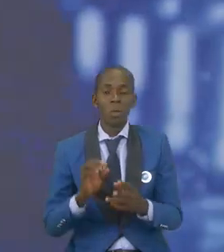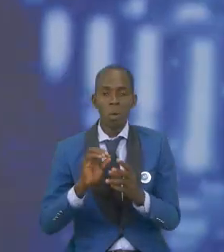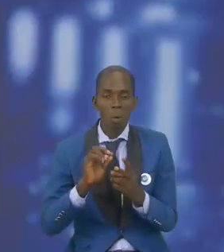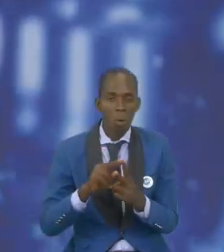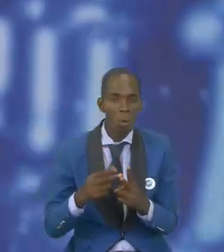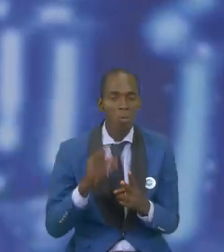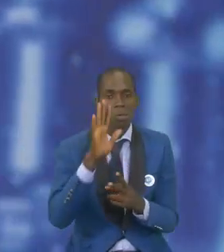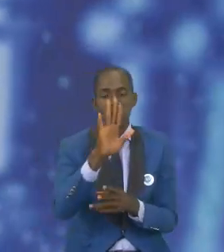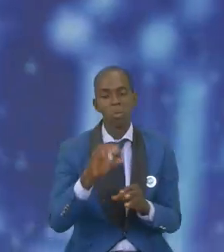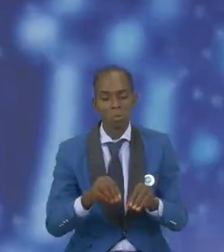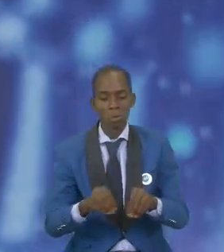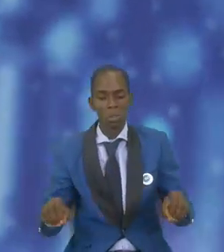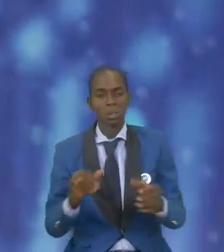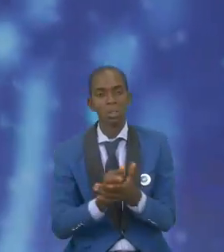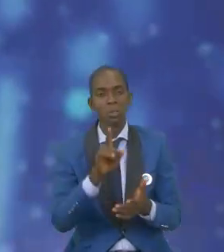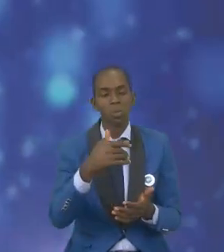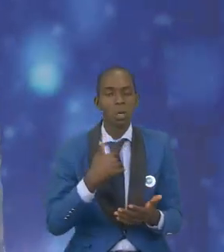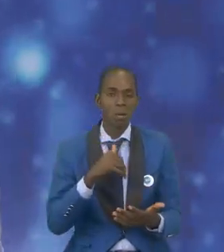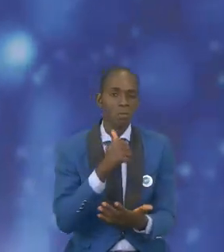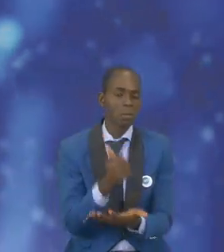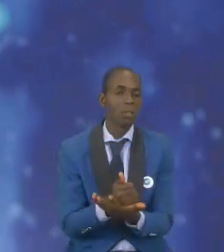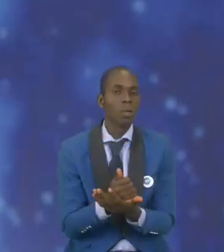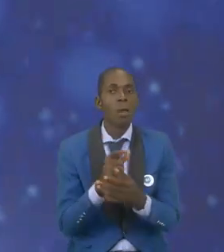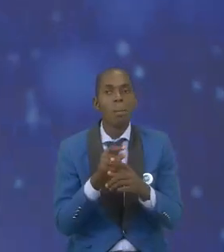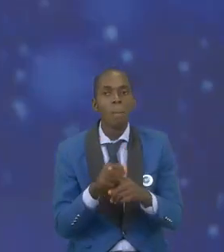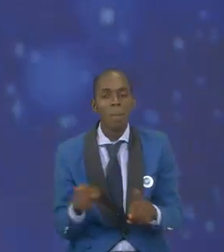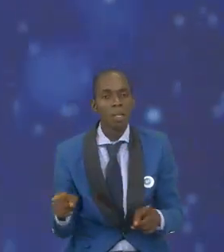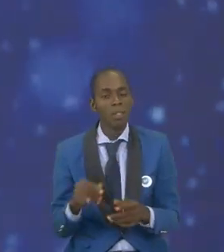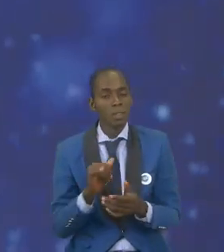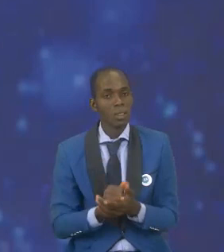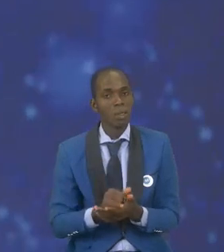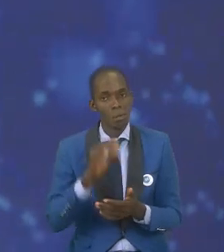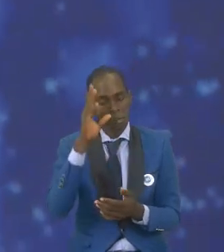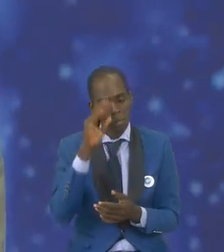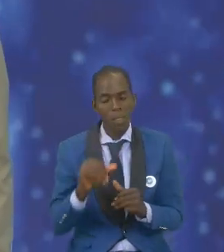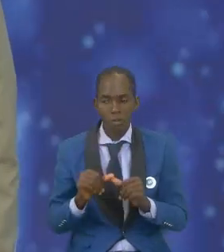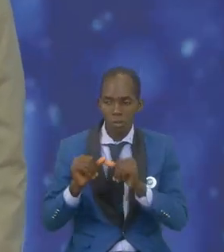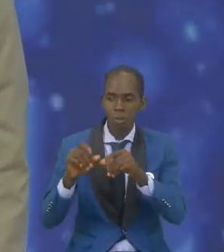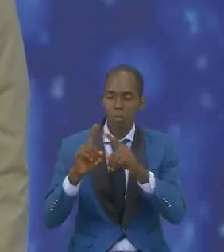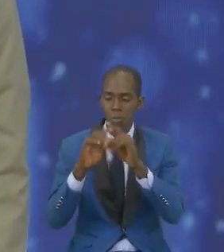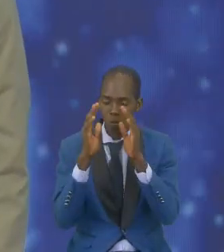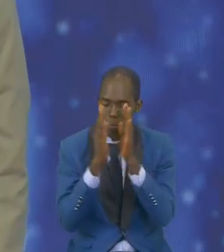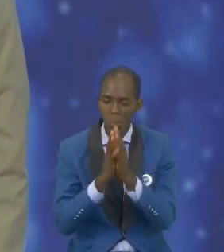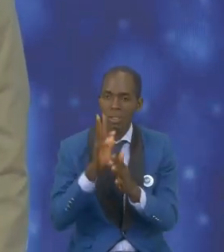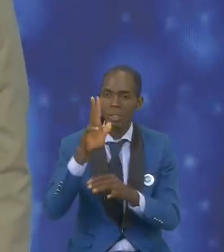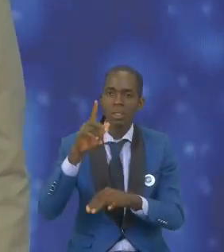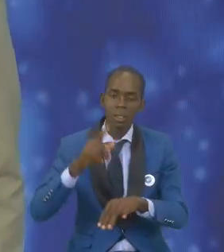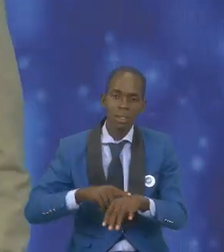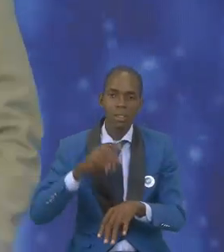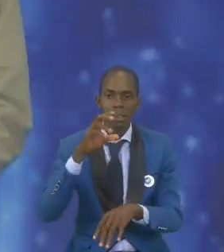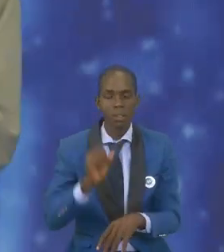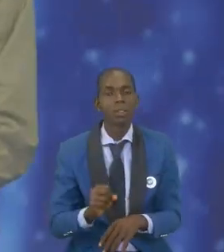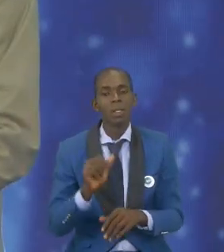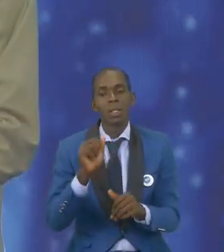thou hast signed, but he maketh his petition three times a